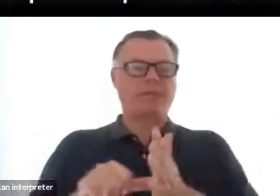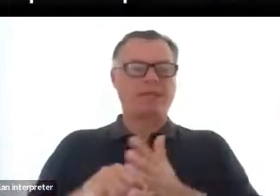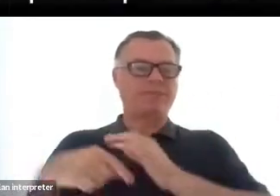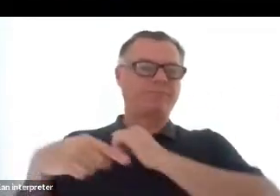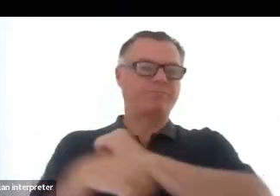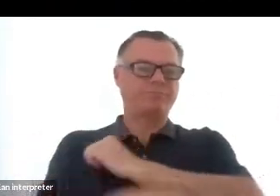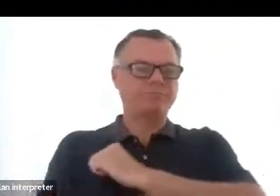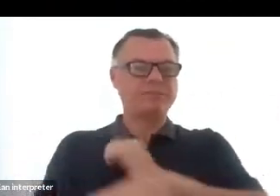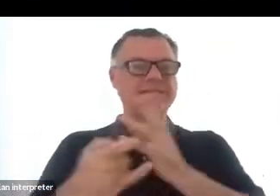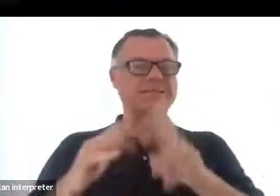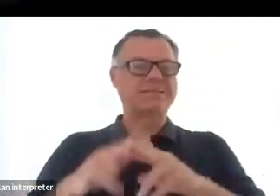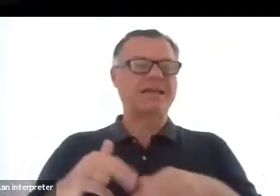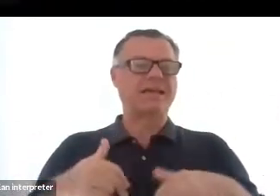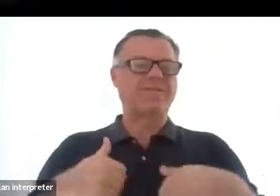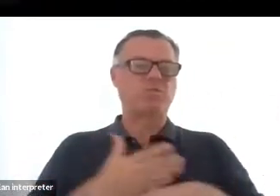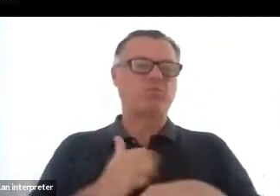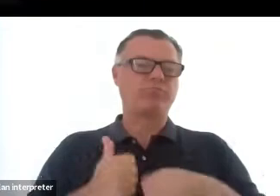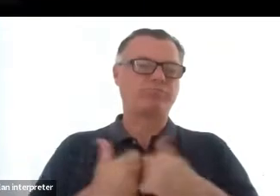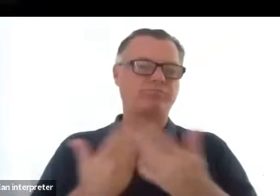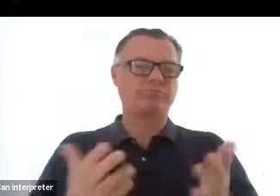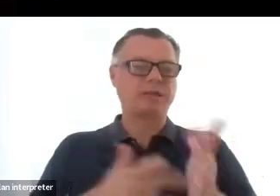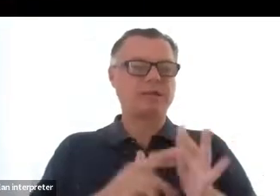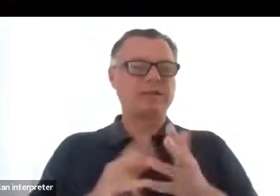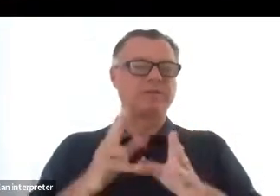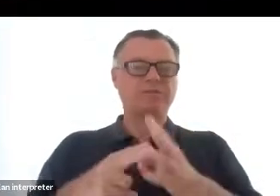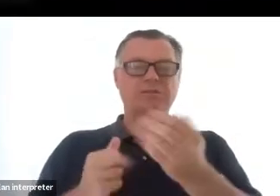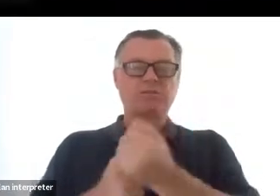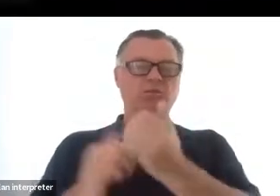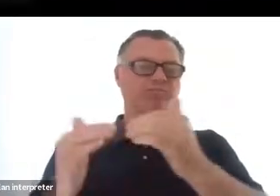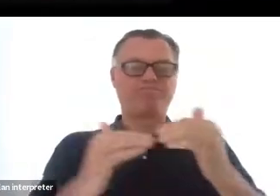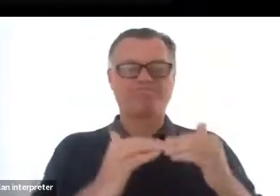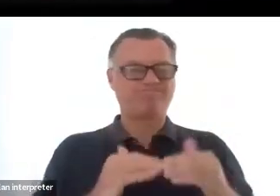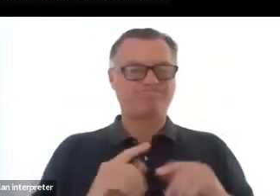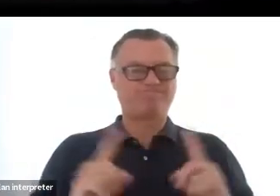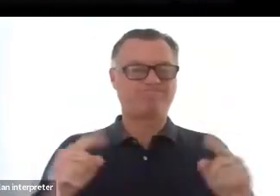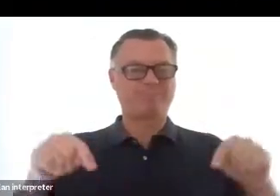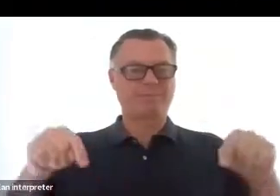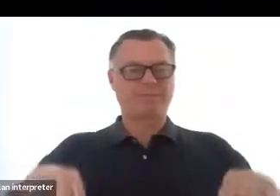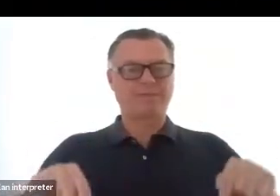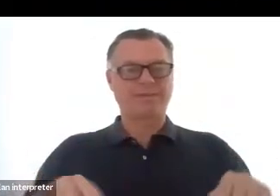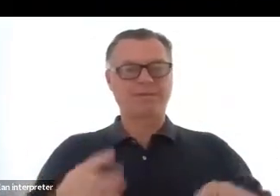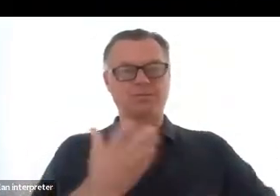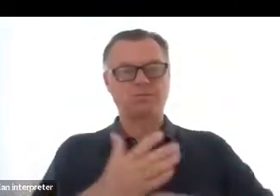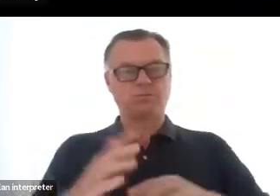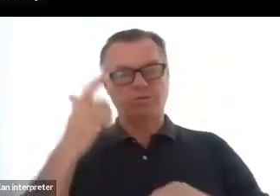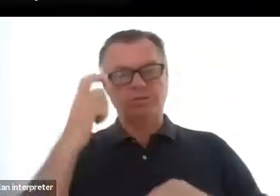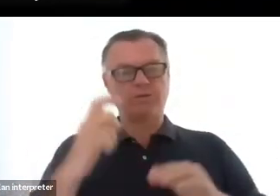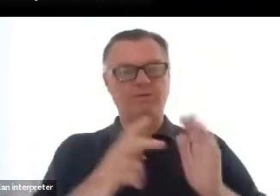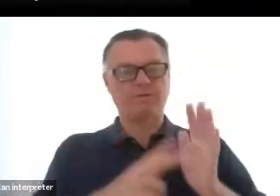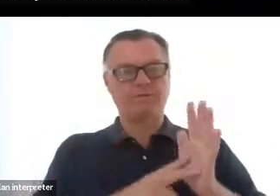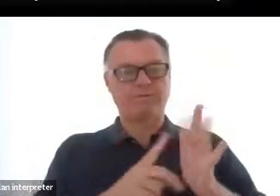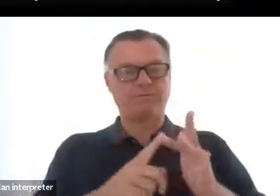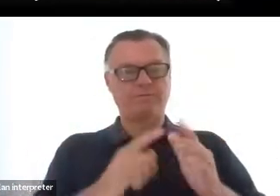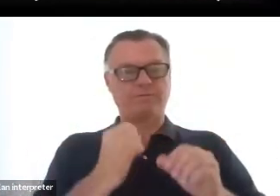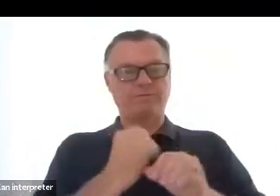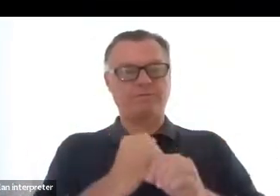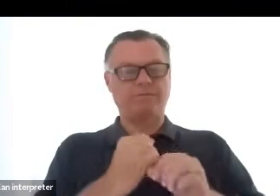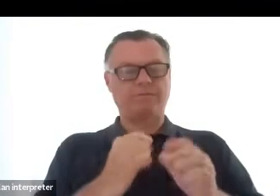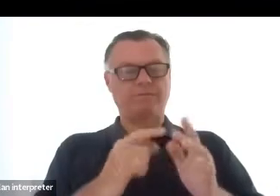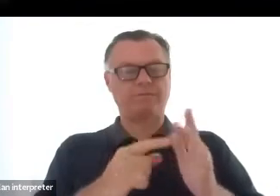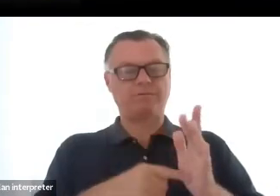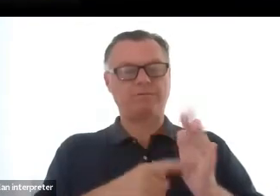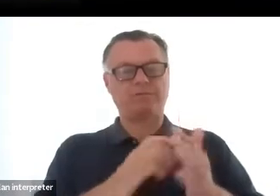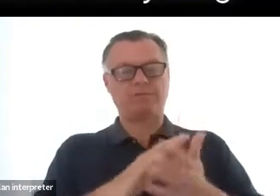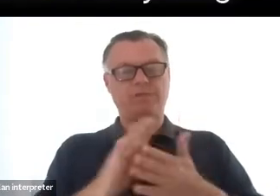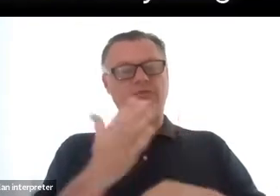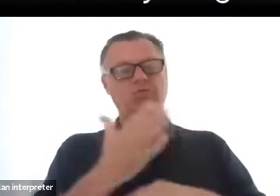participants receive inconsistent care. Visitex fixes this. Visitex is a platform. What it is in simple terms,